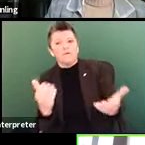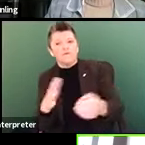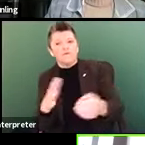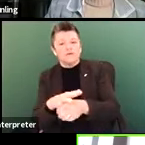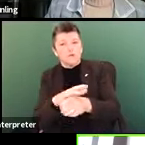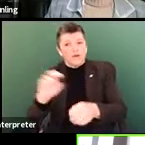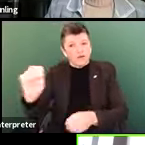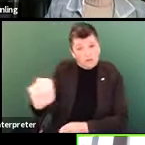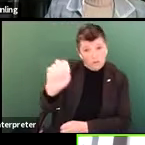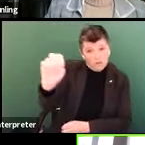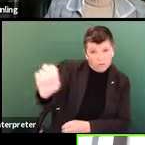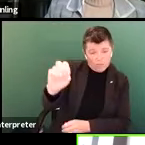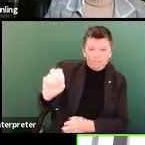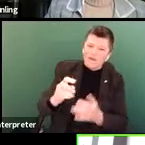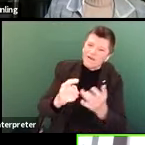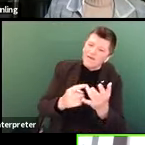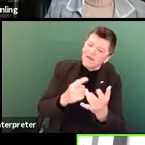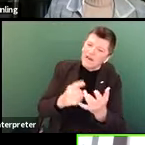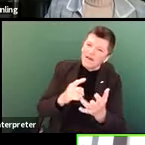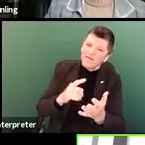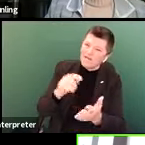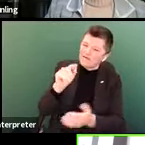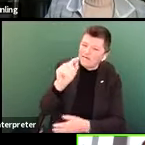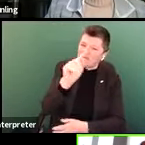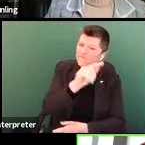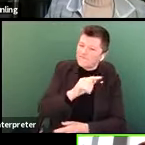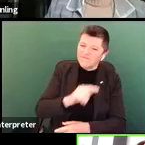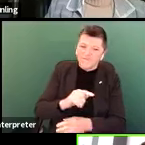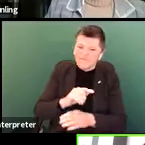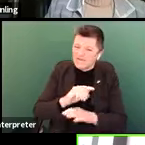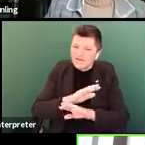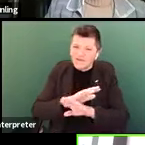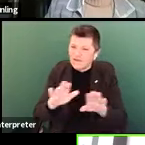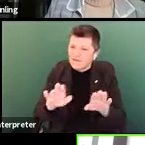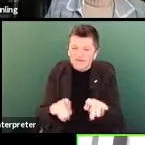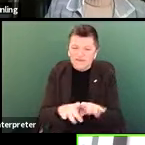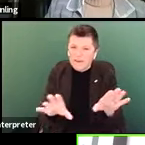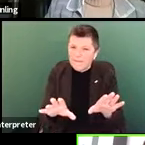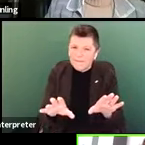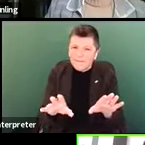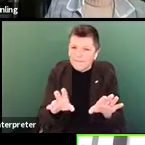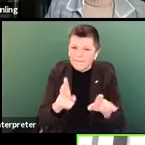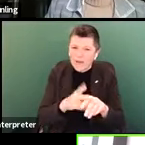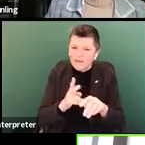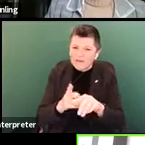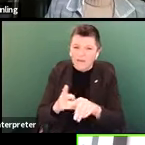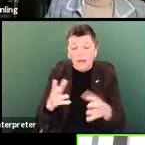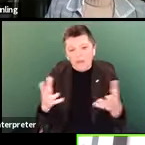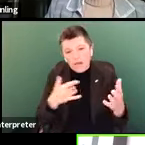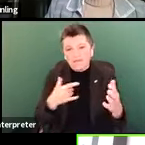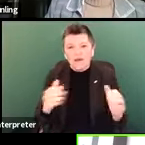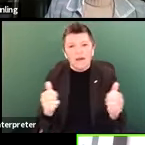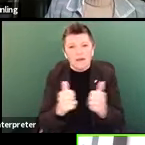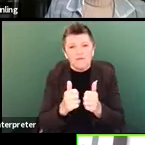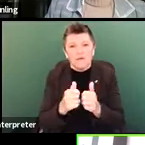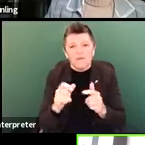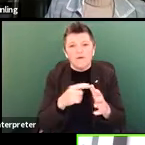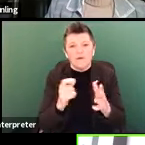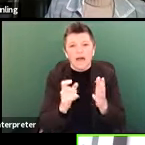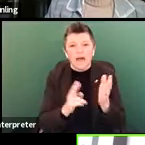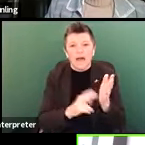Europe, but the other cities maybe don't stand for the same pattern. So okay. I agree with André. I think it's